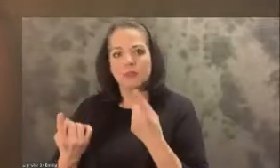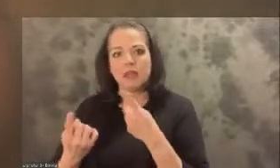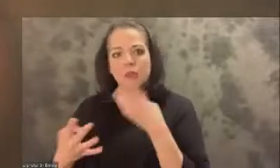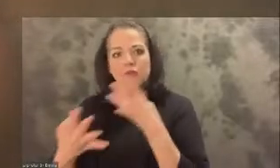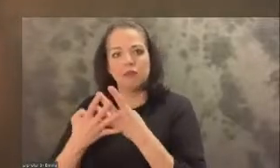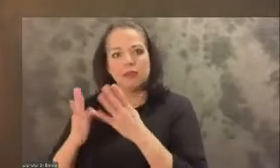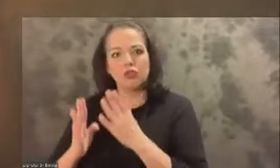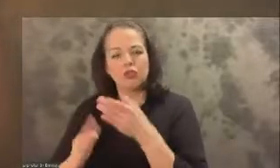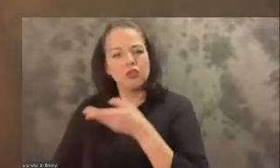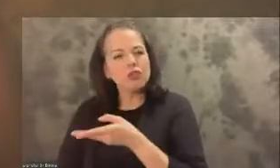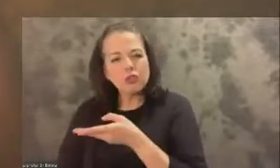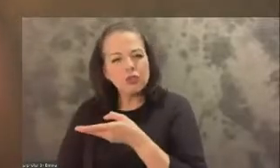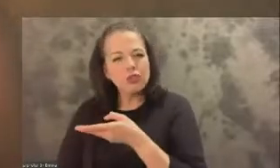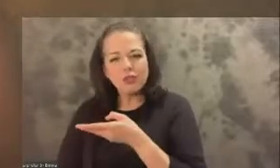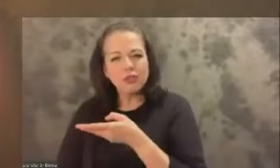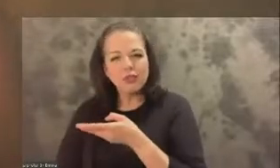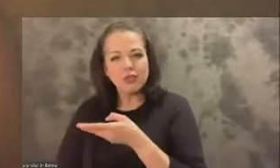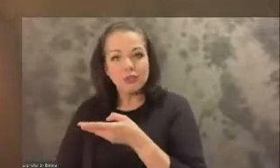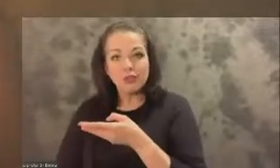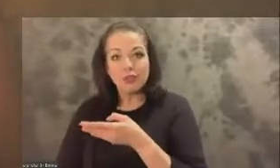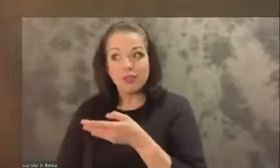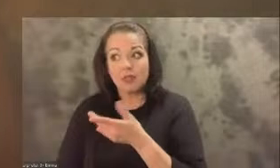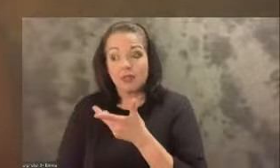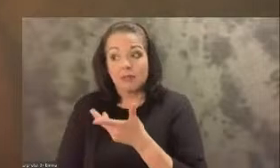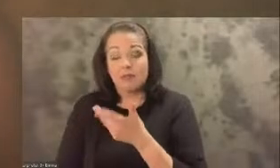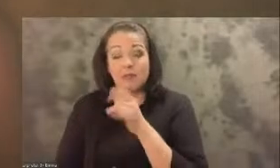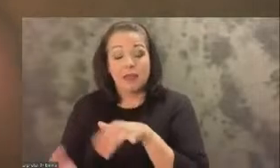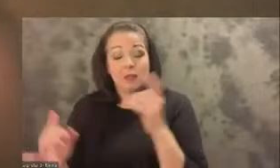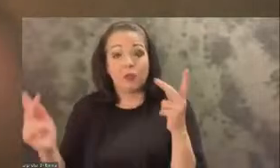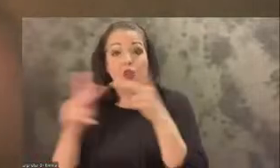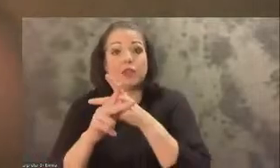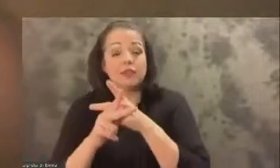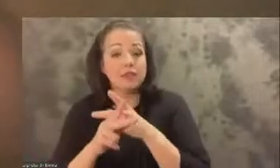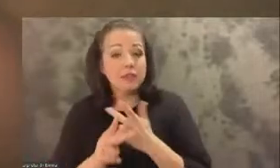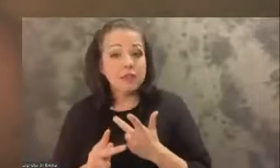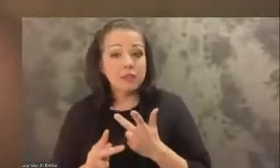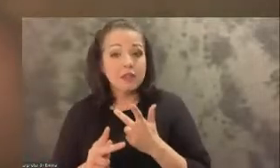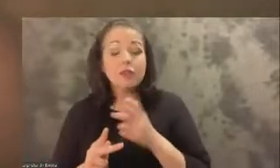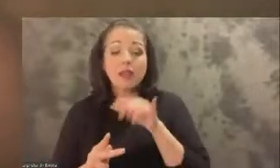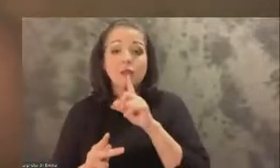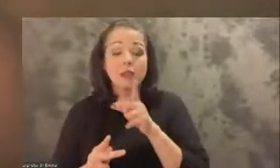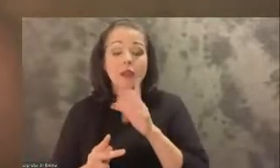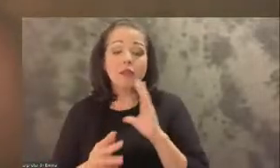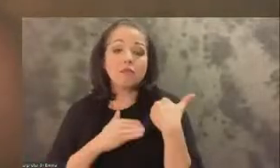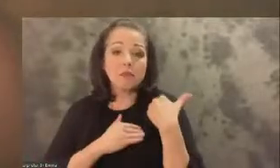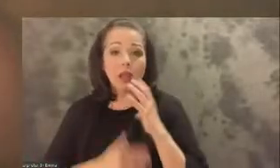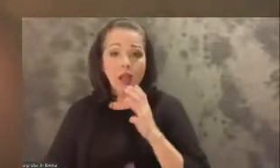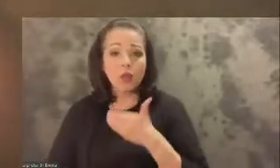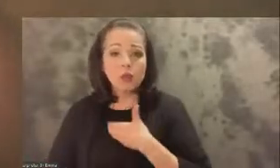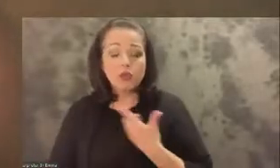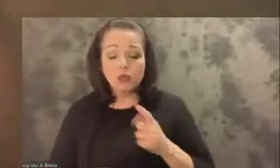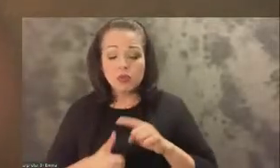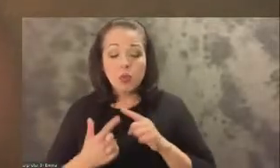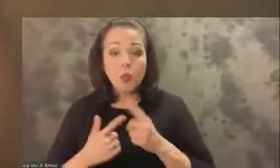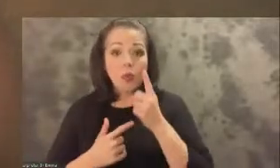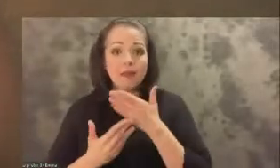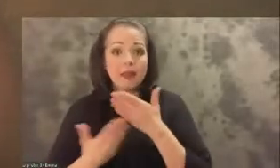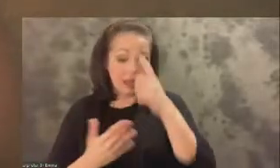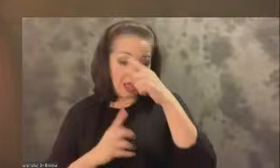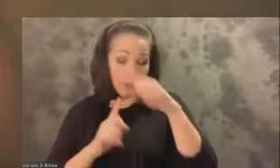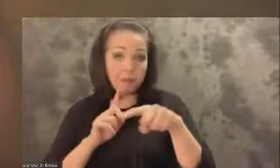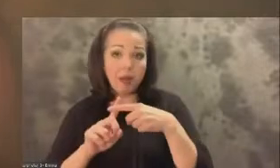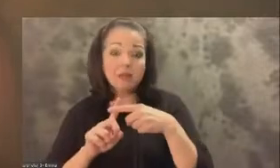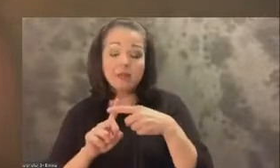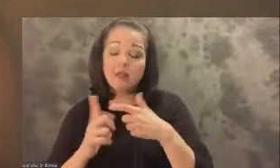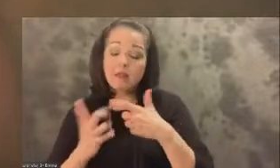prisoner? So an inmate, it's even worse. So that's on us. One of the things I can say positively is